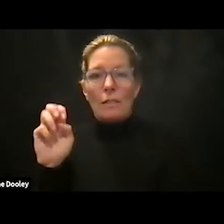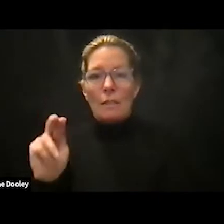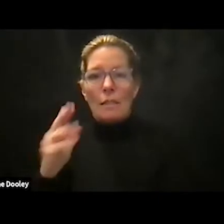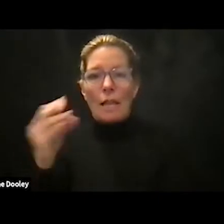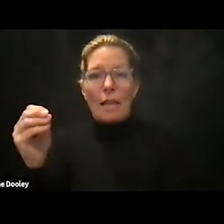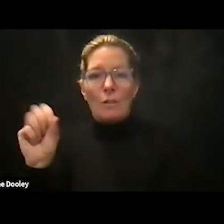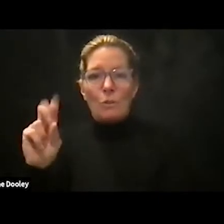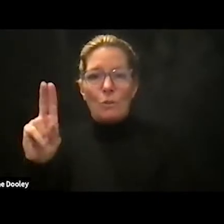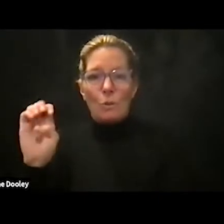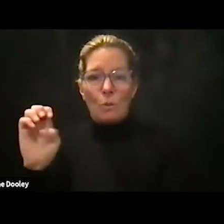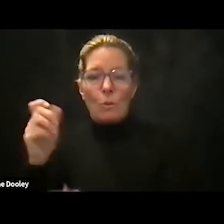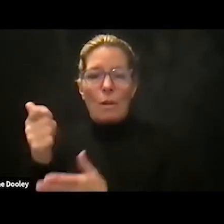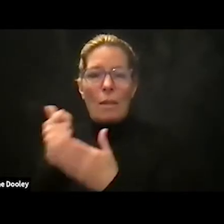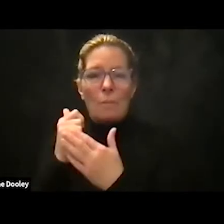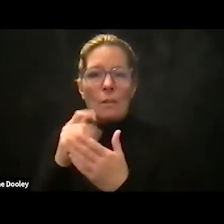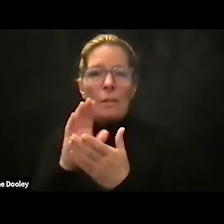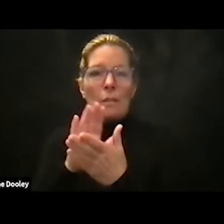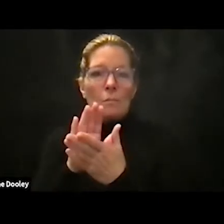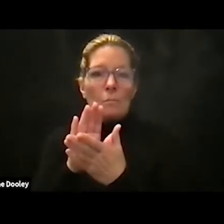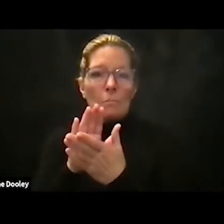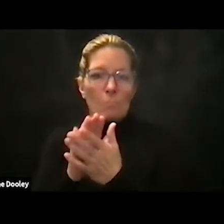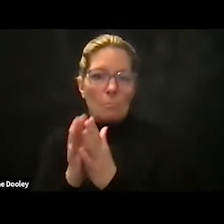as being our interpreters.